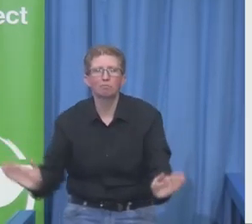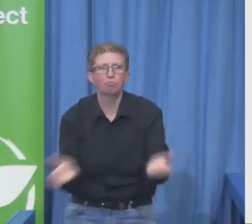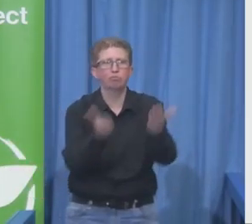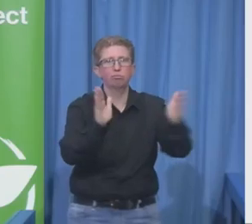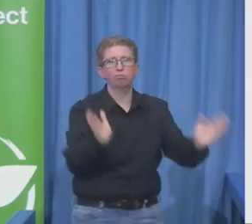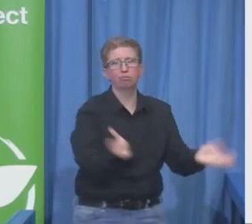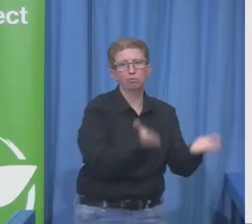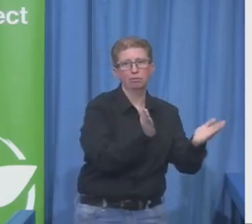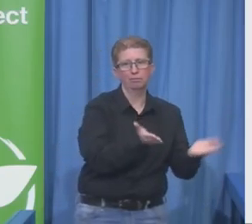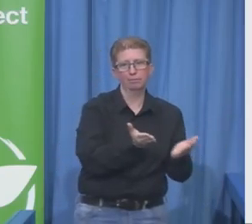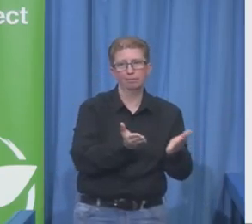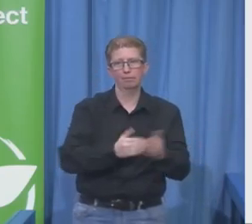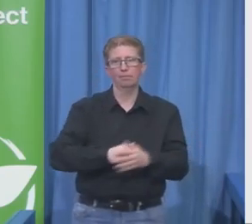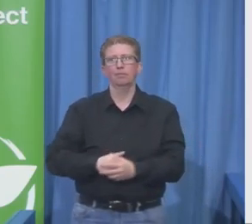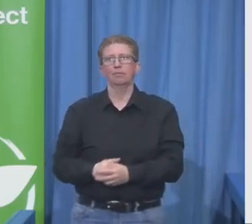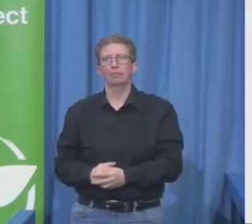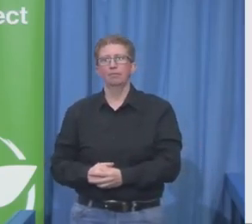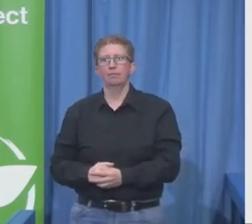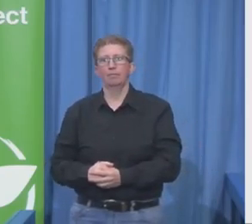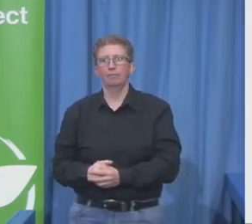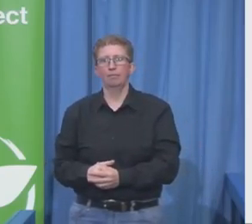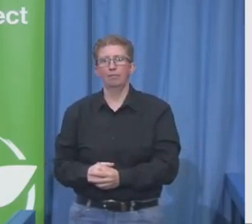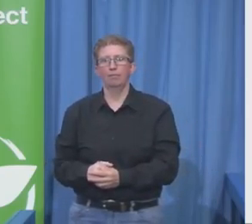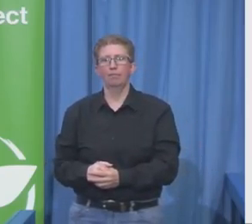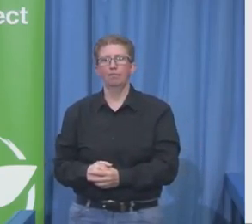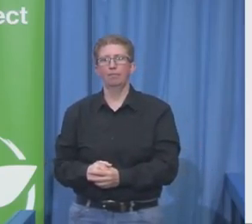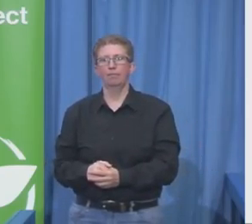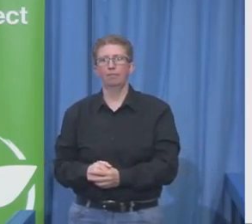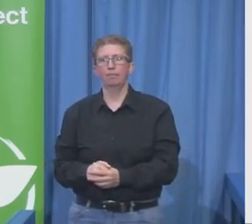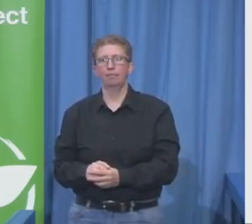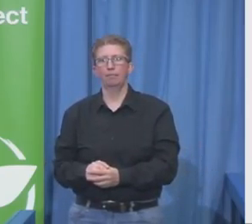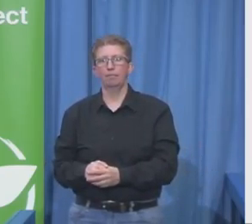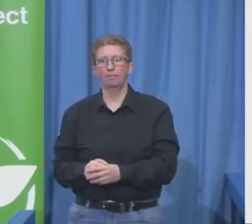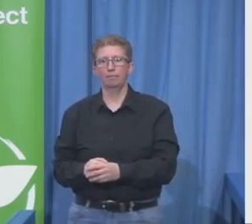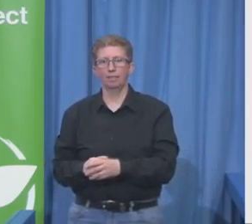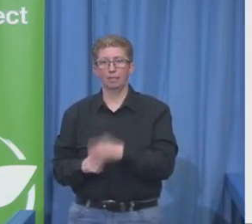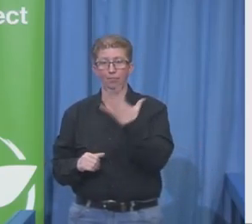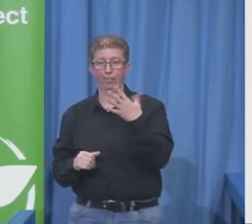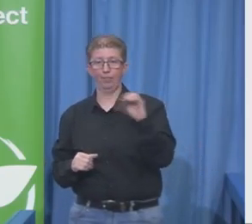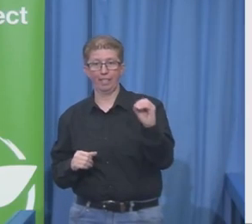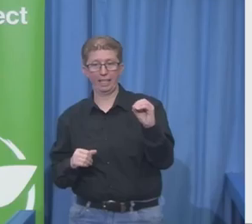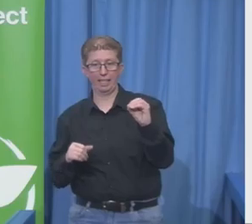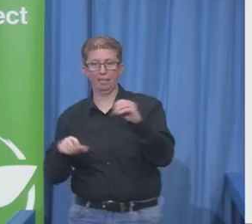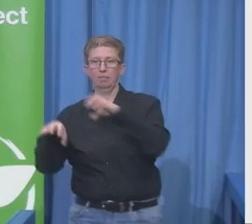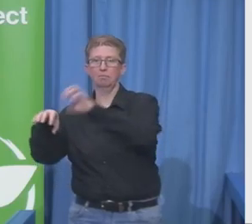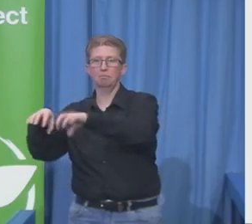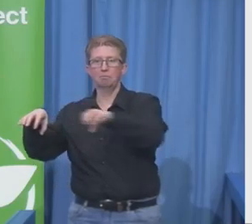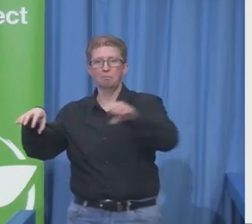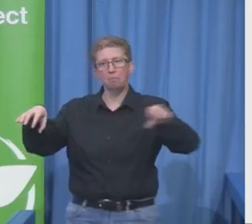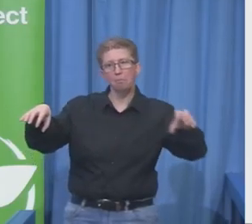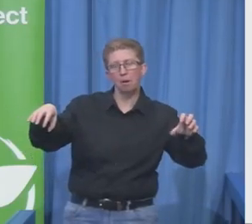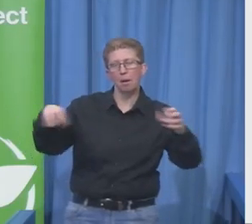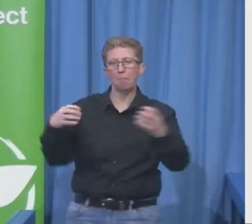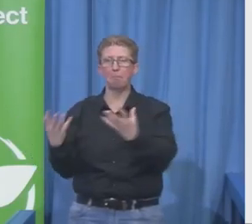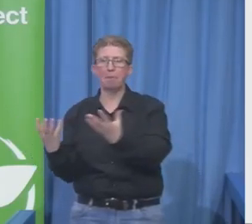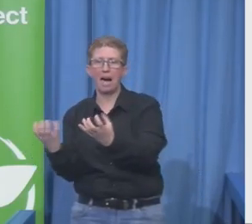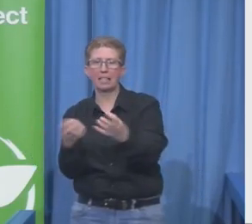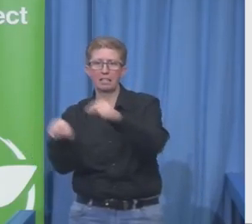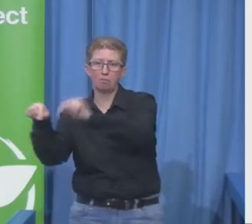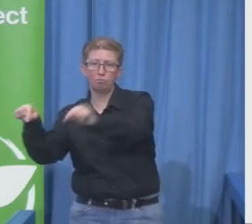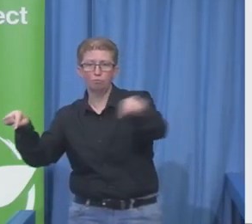internship placements since its launch in 2005. Our current summer cohort placed 93 students